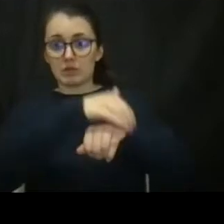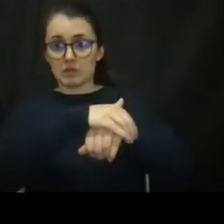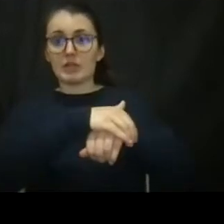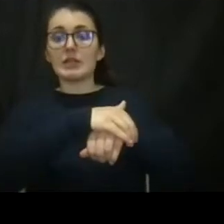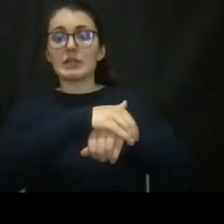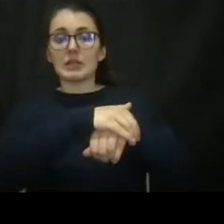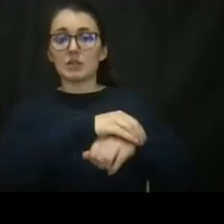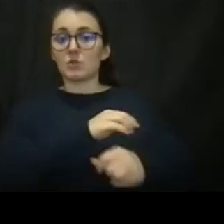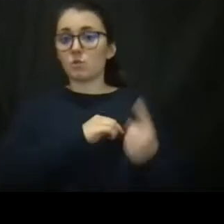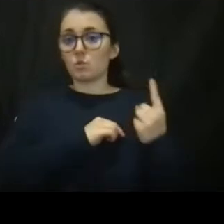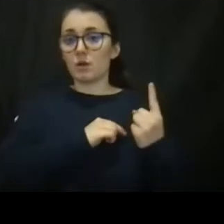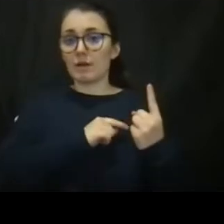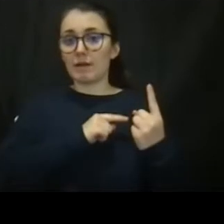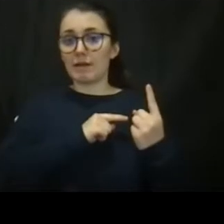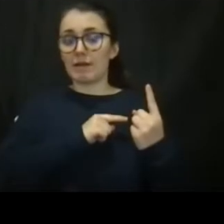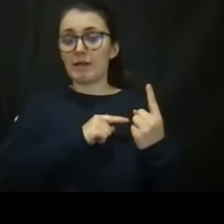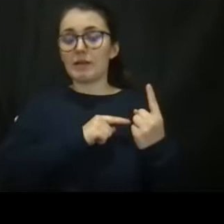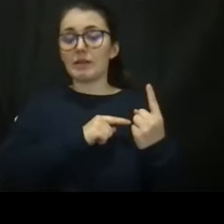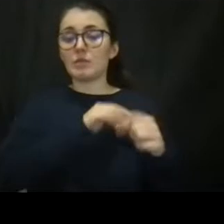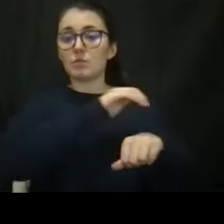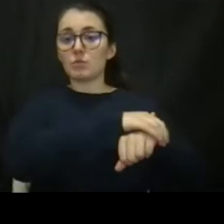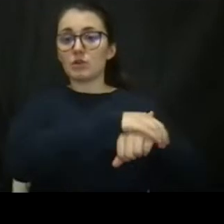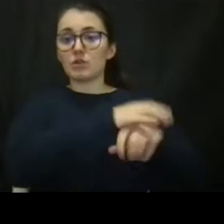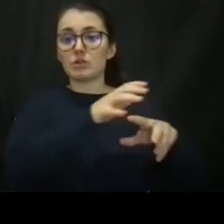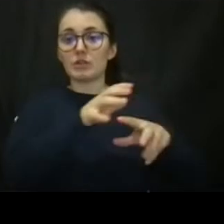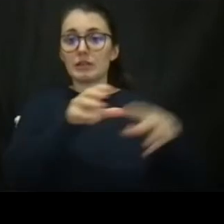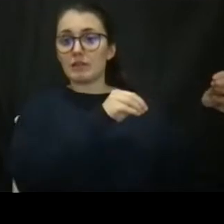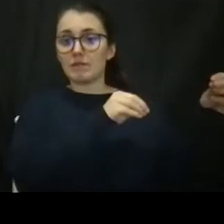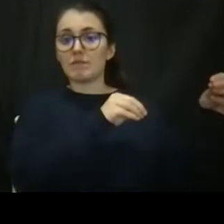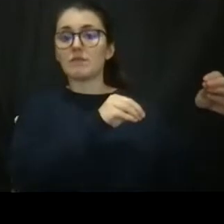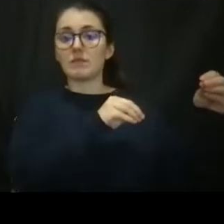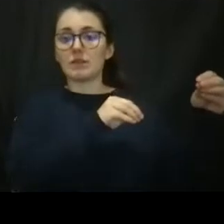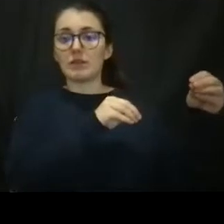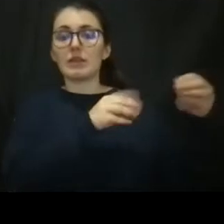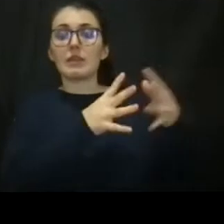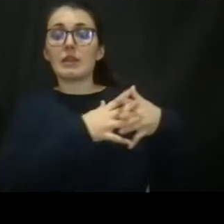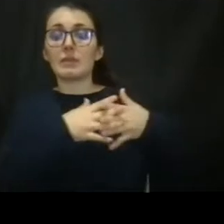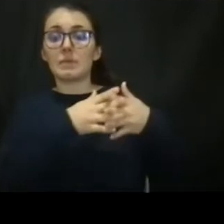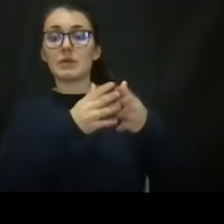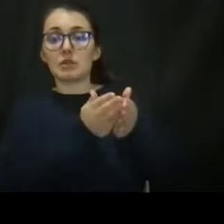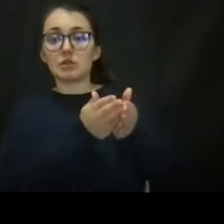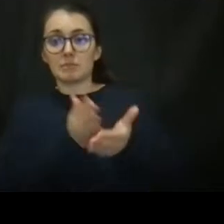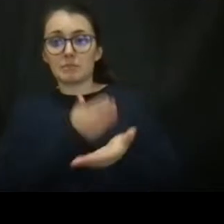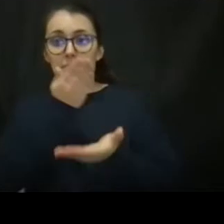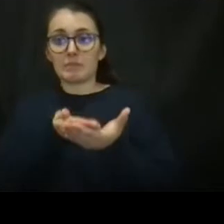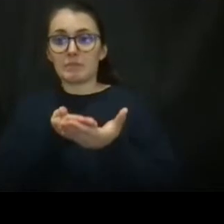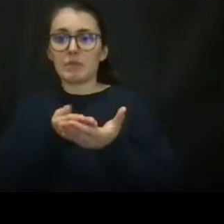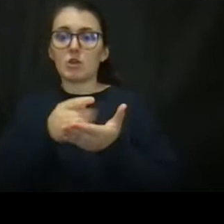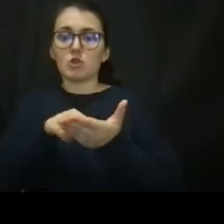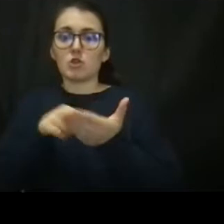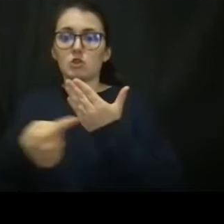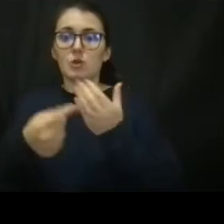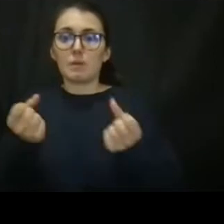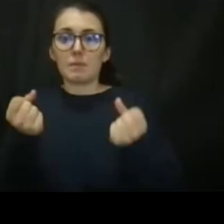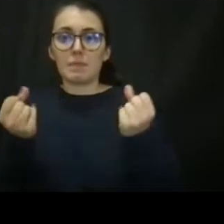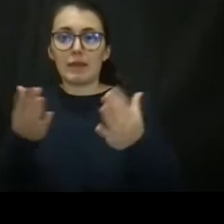one is the British ship is actually leaving the shores and the American ship is coming in. And that symbolizes a couple different things, a change